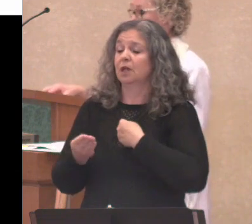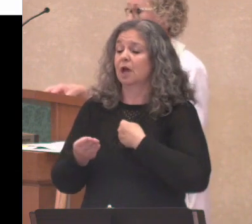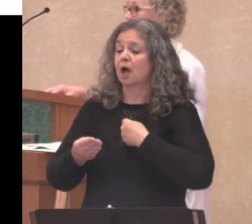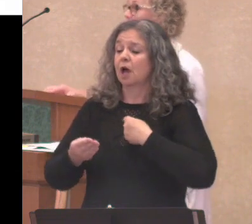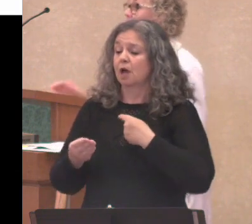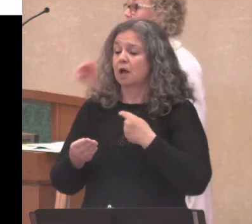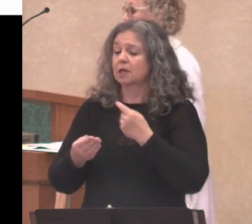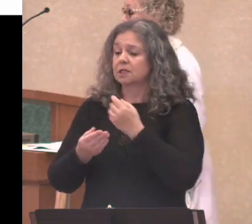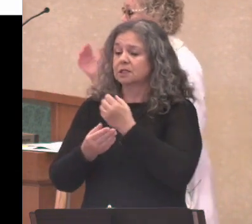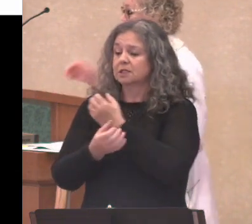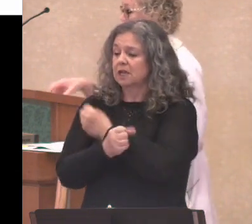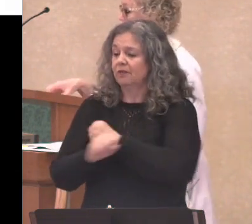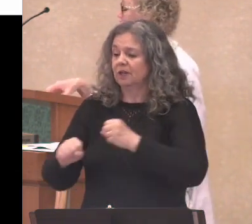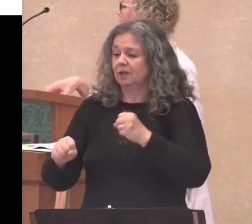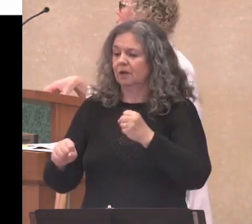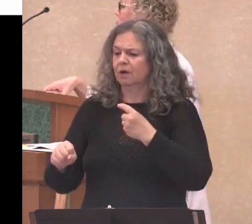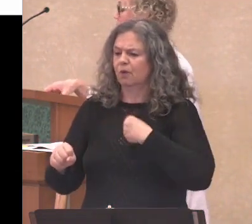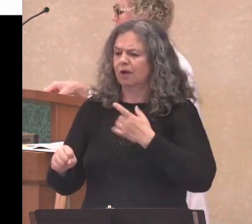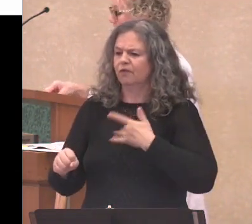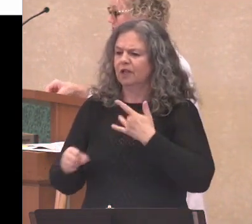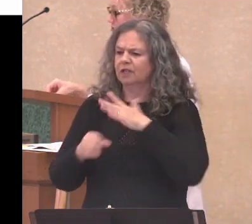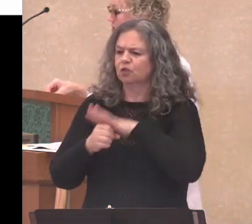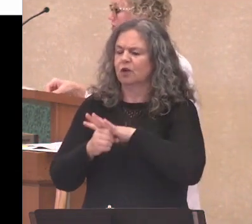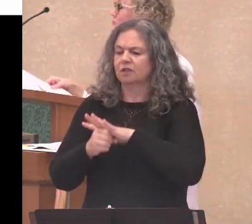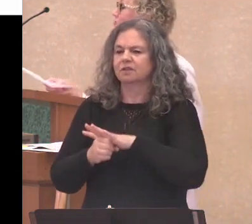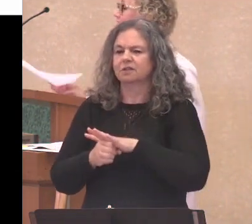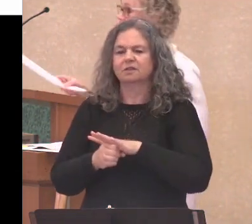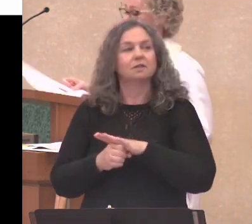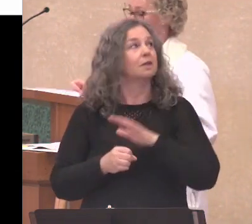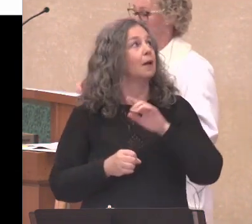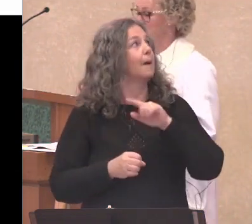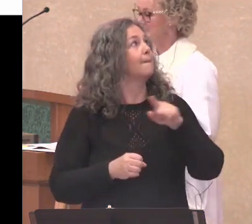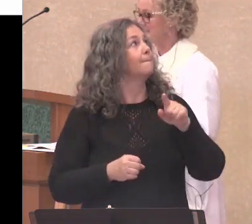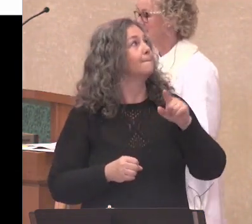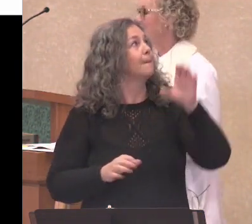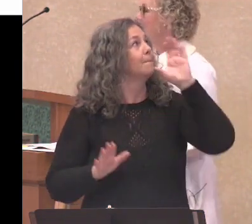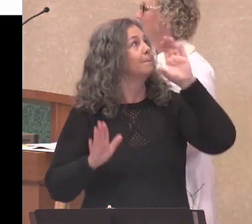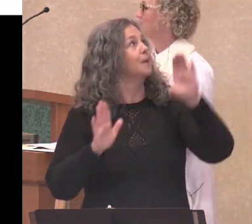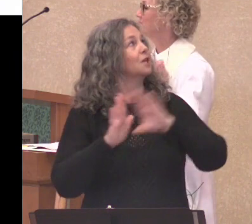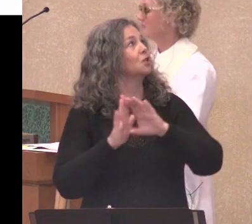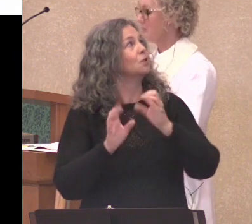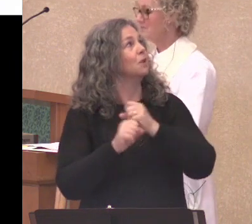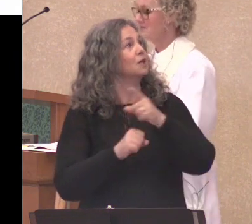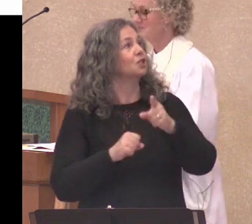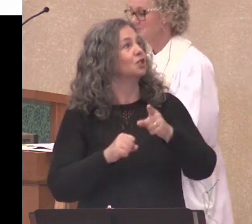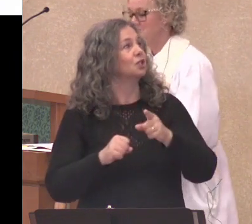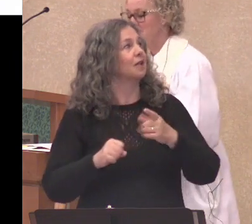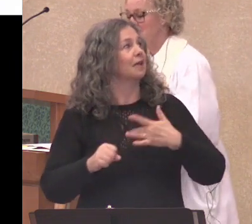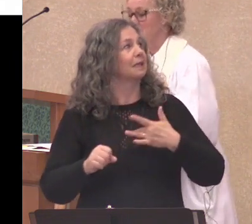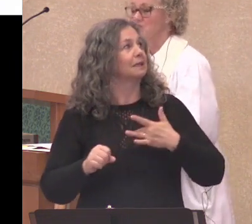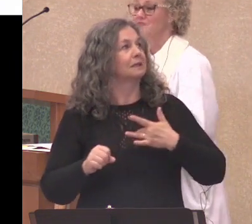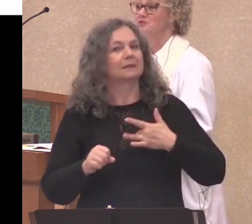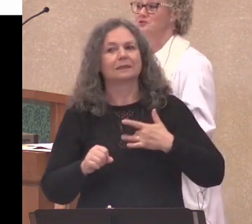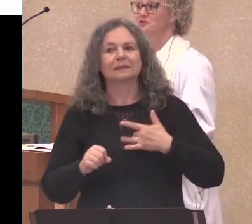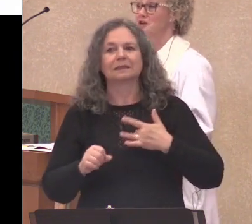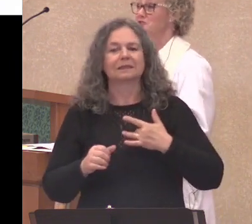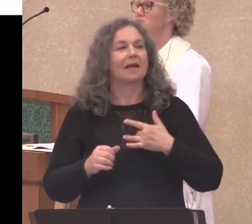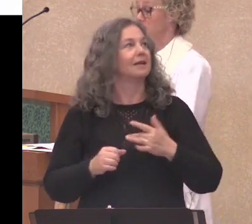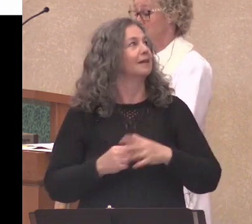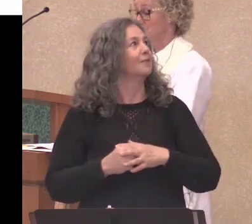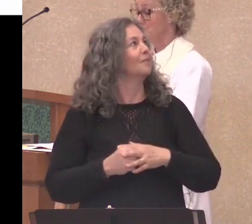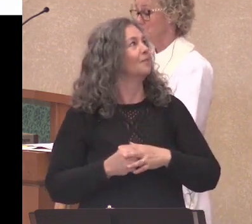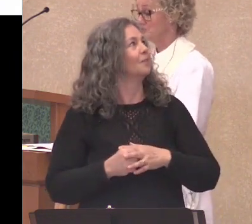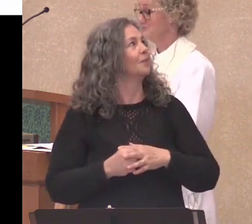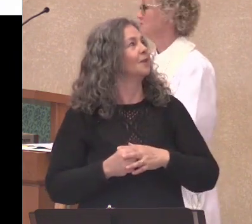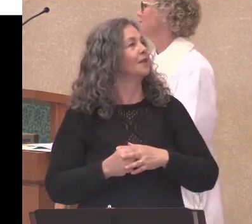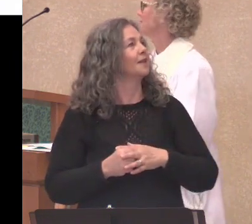spot." If either of these pictures makes your heart race a little bit, then probably this metaphor for distress